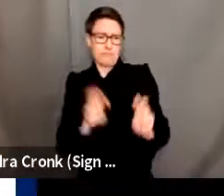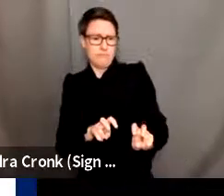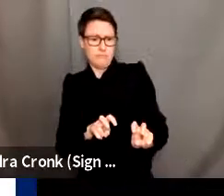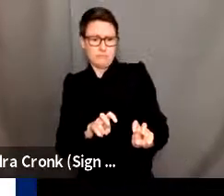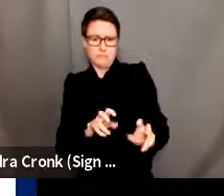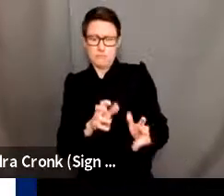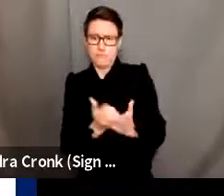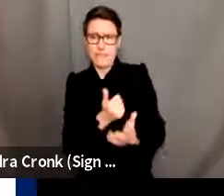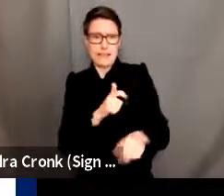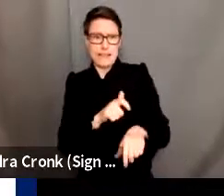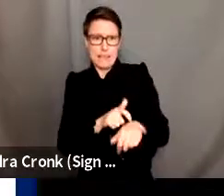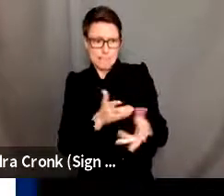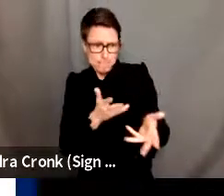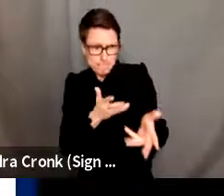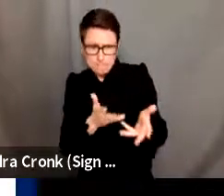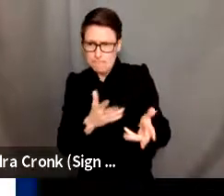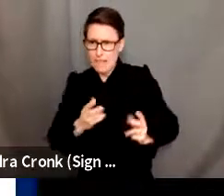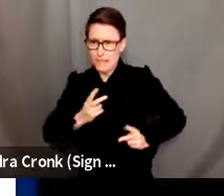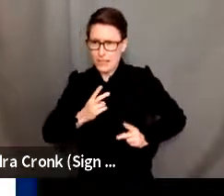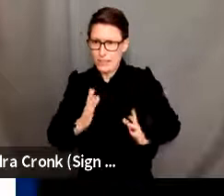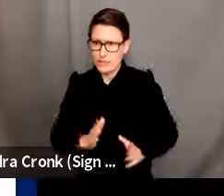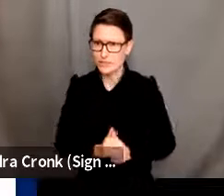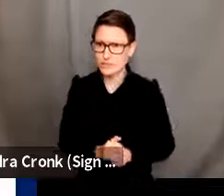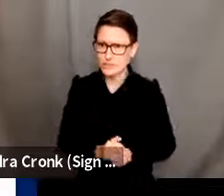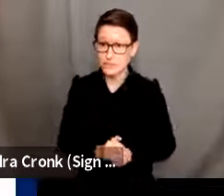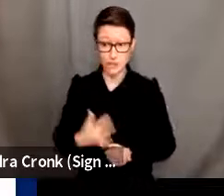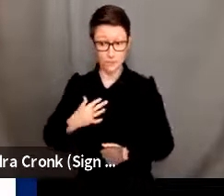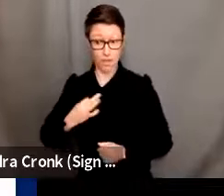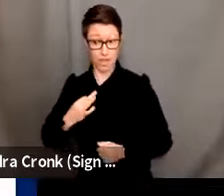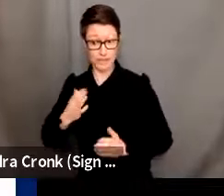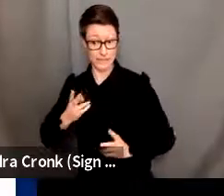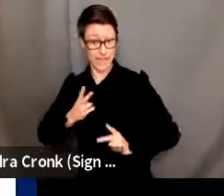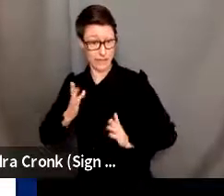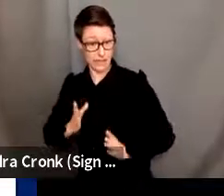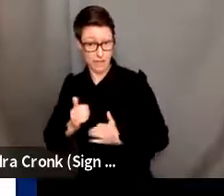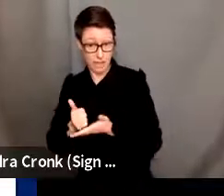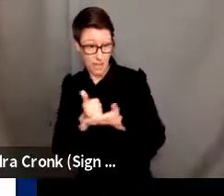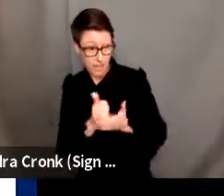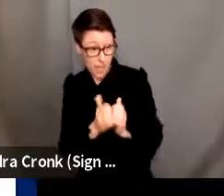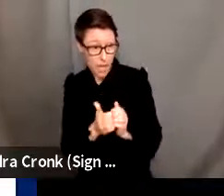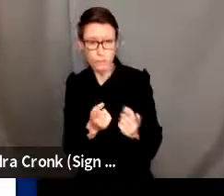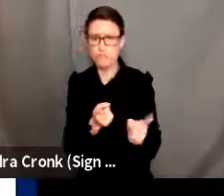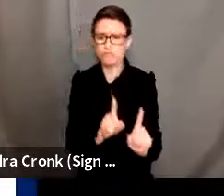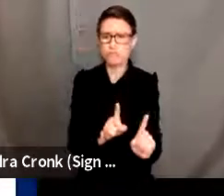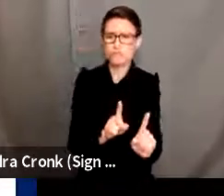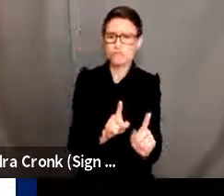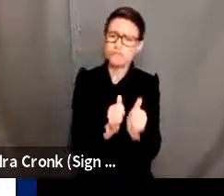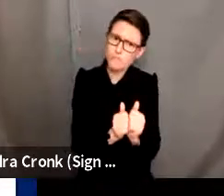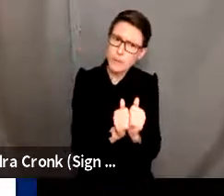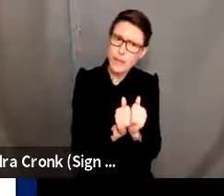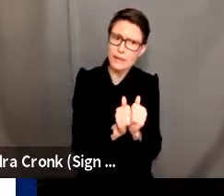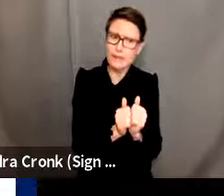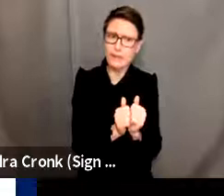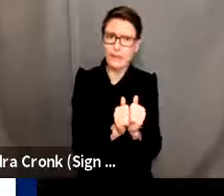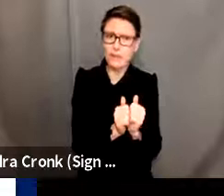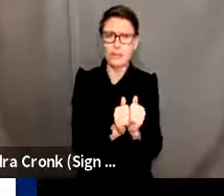that our veteran volunteers can help is they assist by companionship, as Victoria was talking about, by